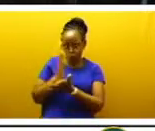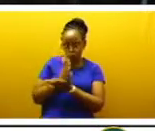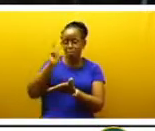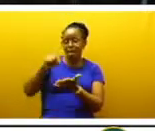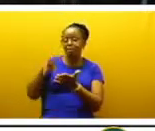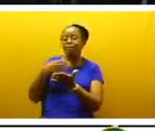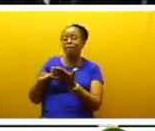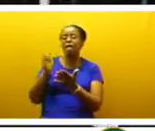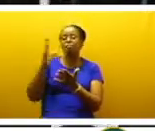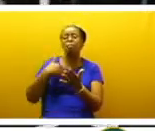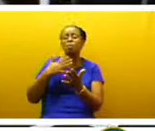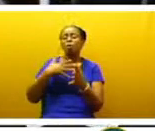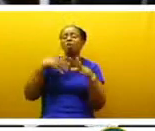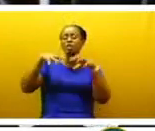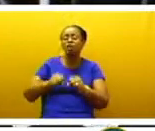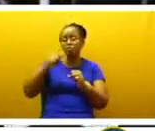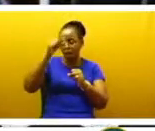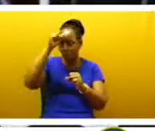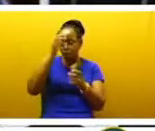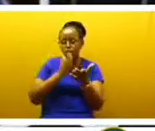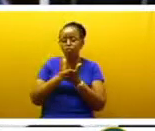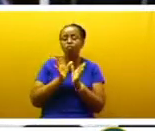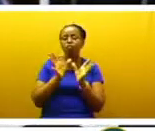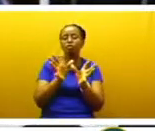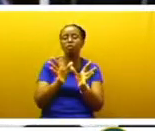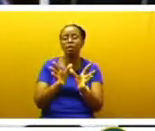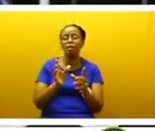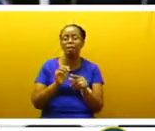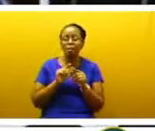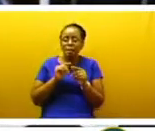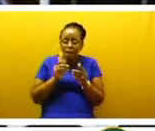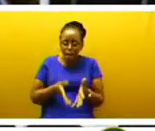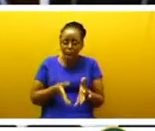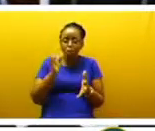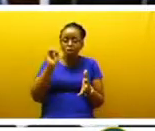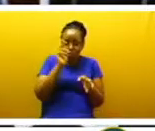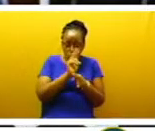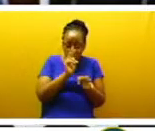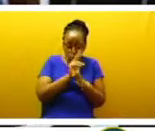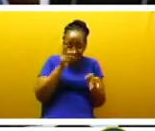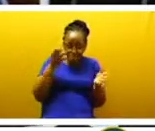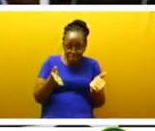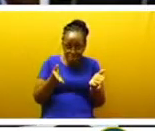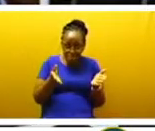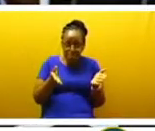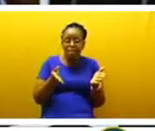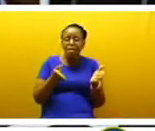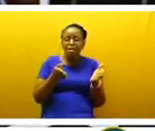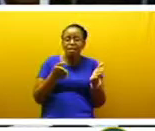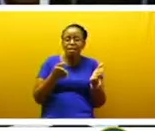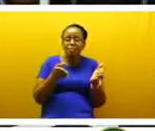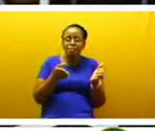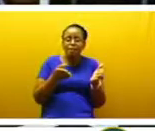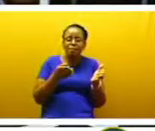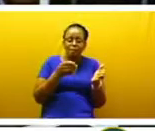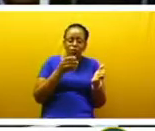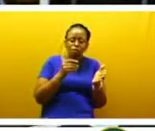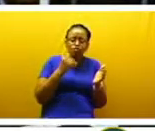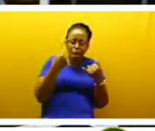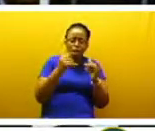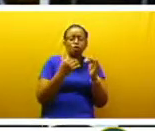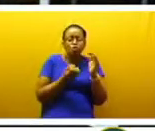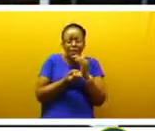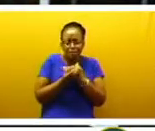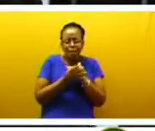of necessity, we are there. And we will take on anybody who